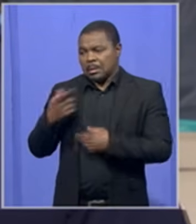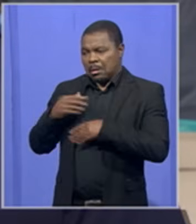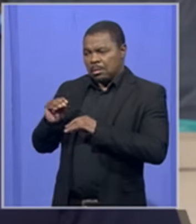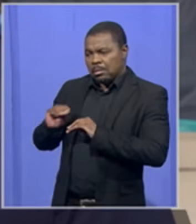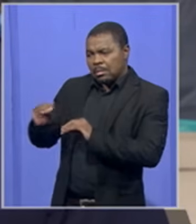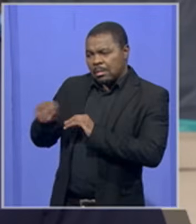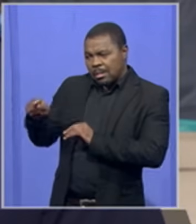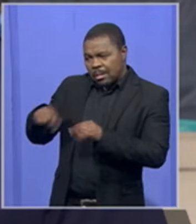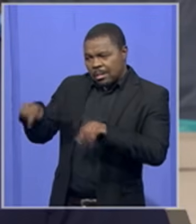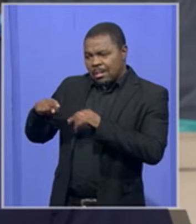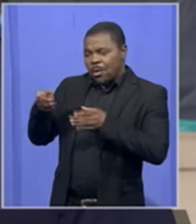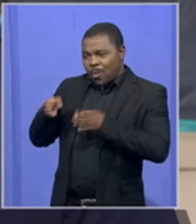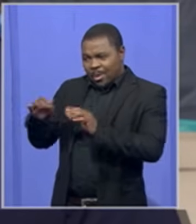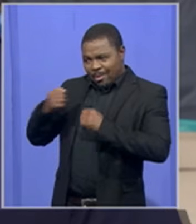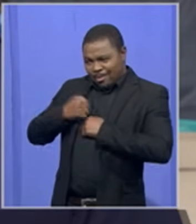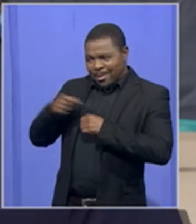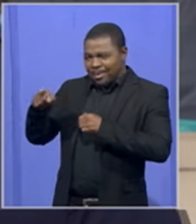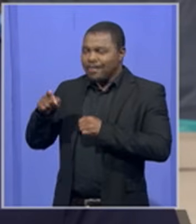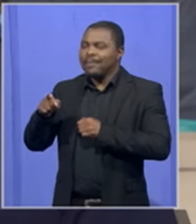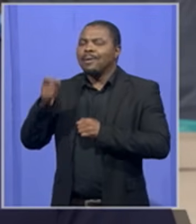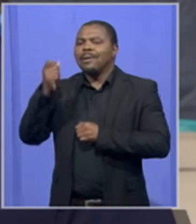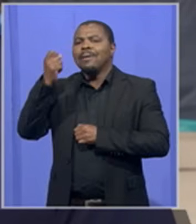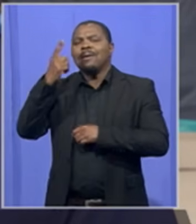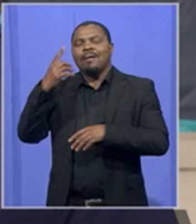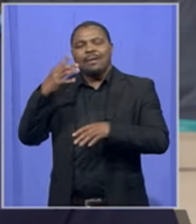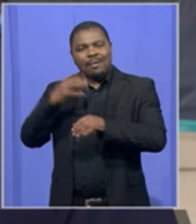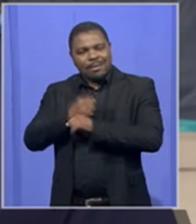methods, and that's also was a nice thing. And